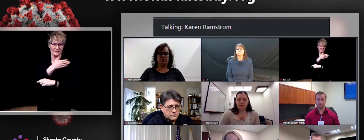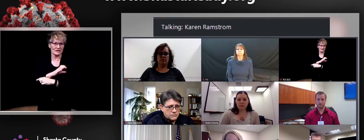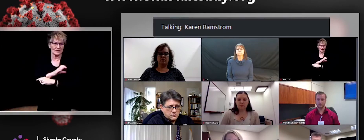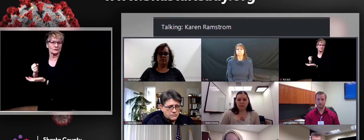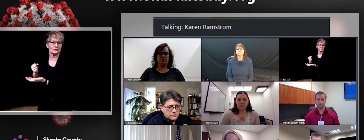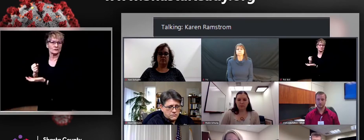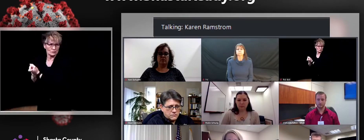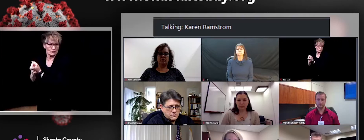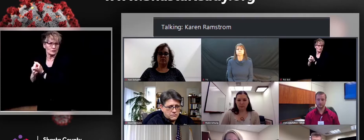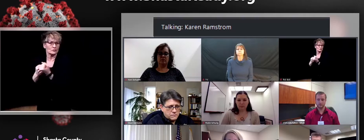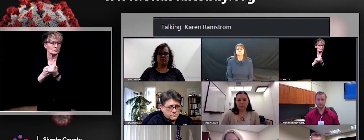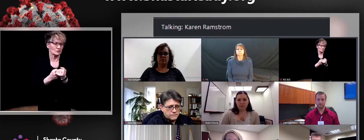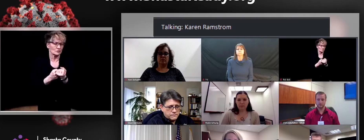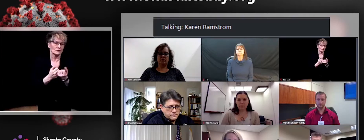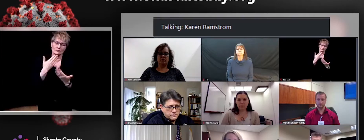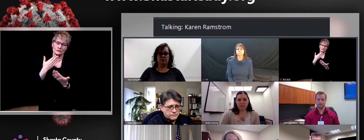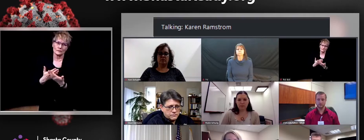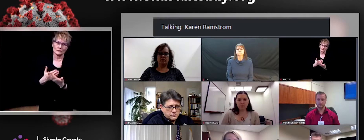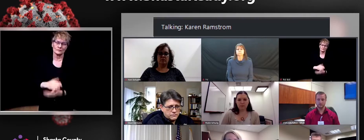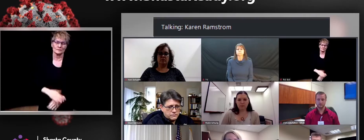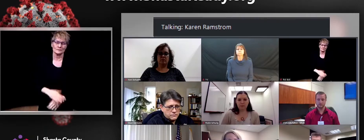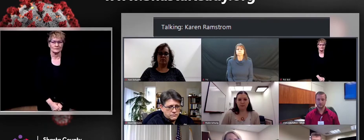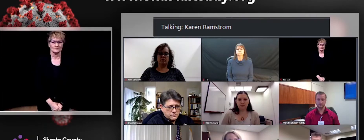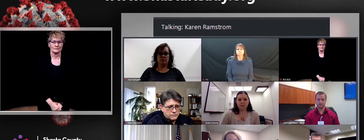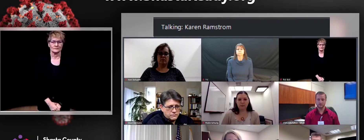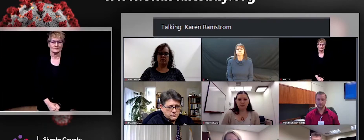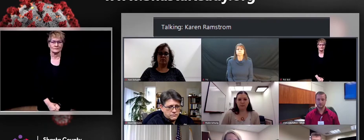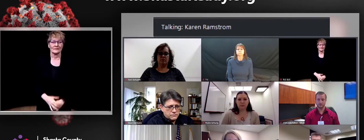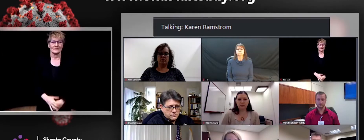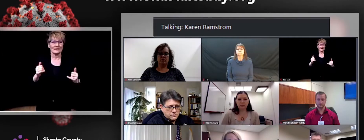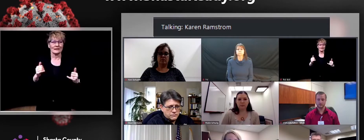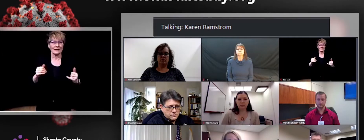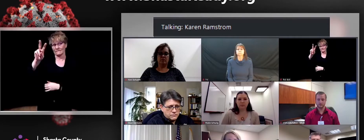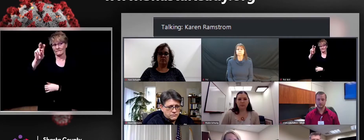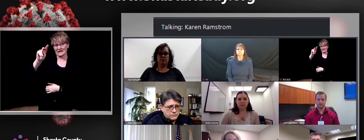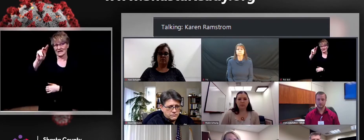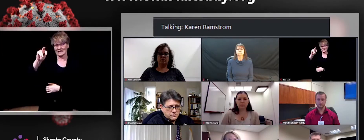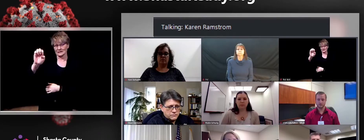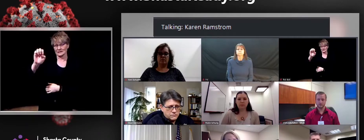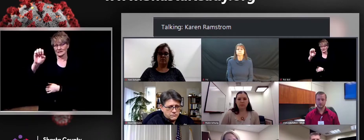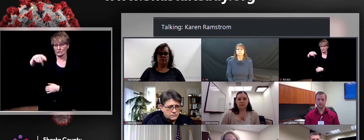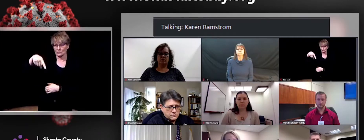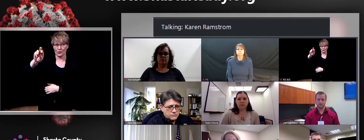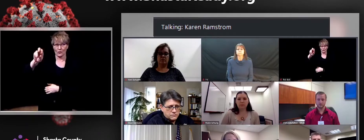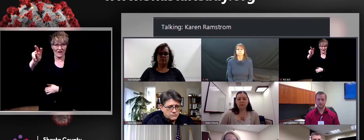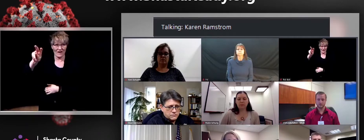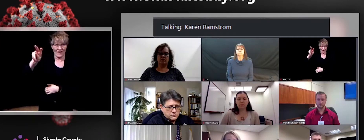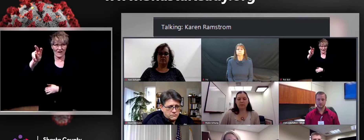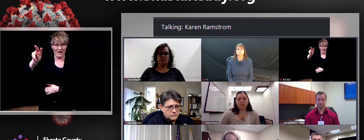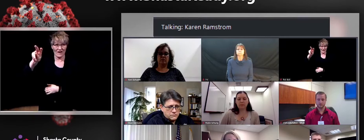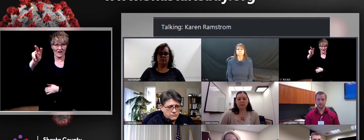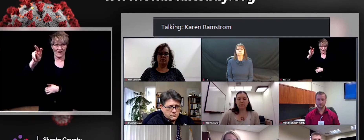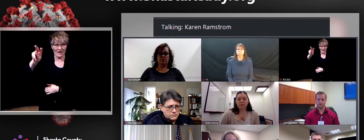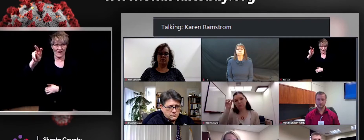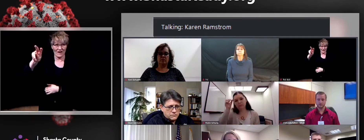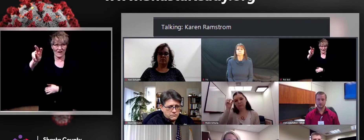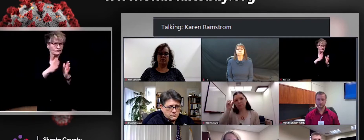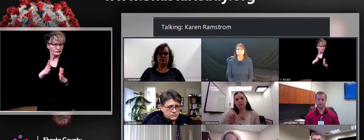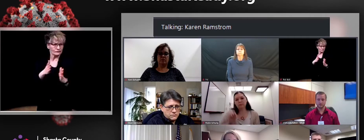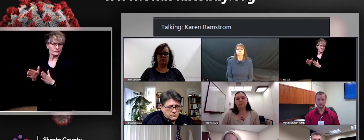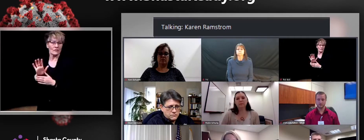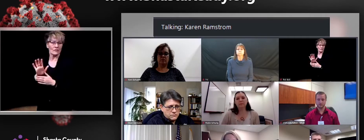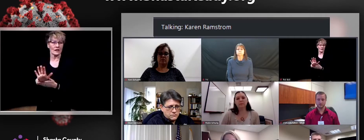of vaccine providers, so we do have a list of those vaccine providers on our website at shastaradio.org on the